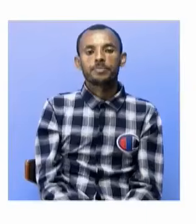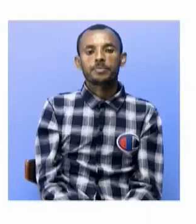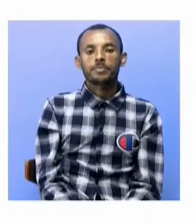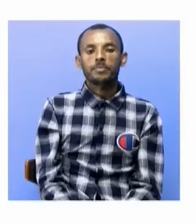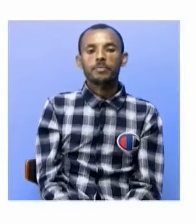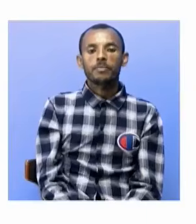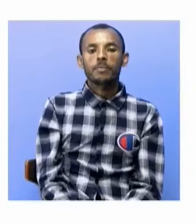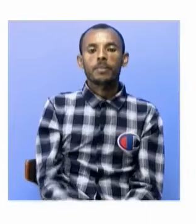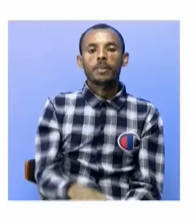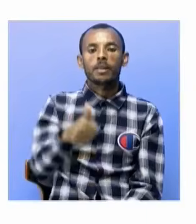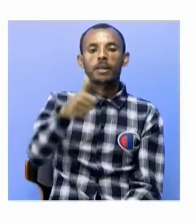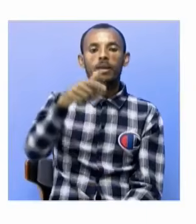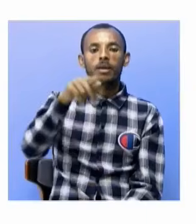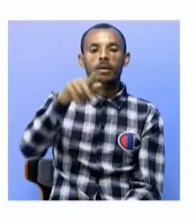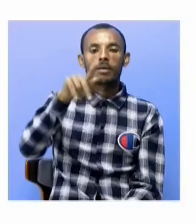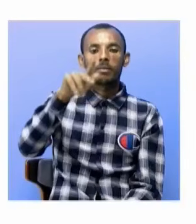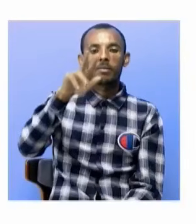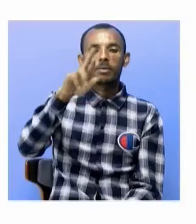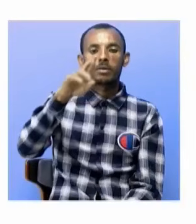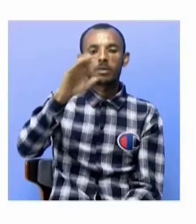the square of